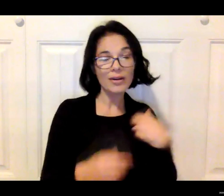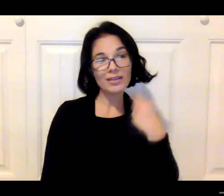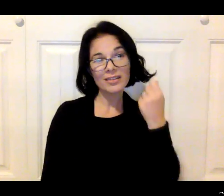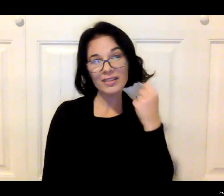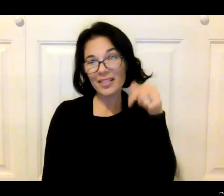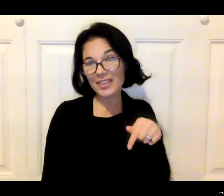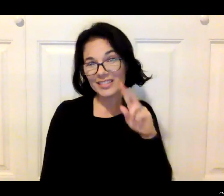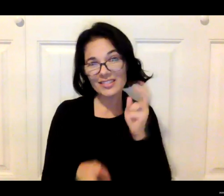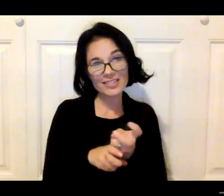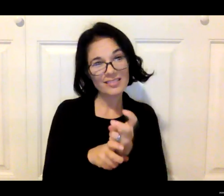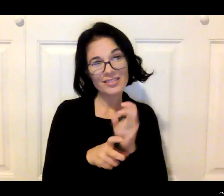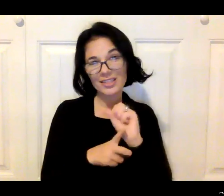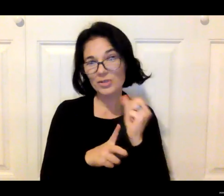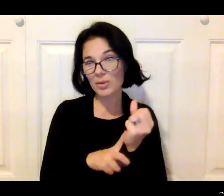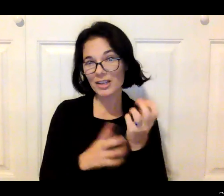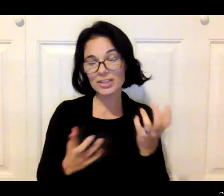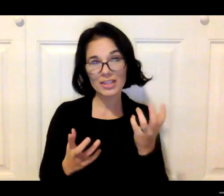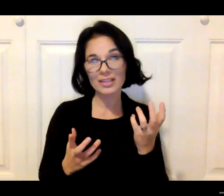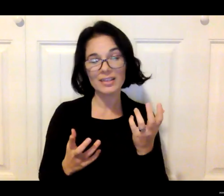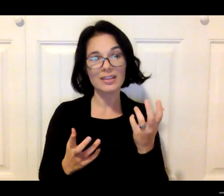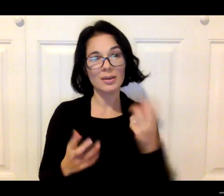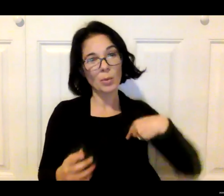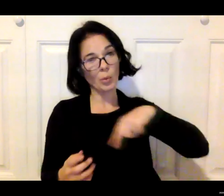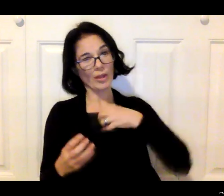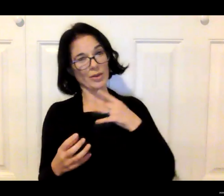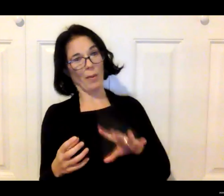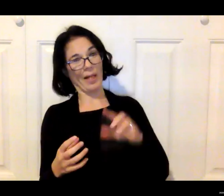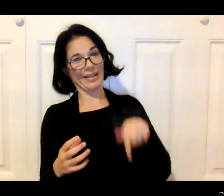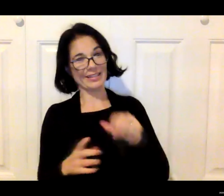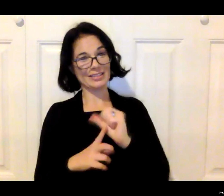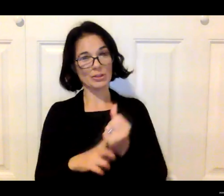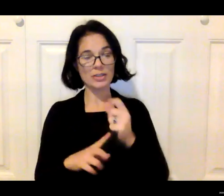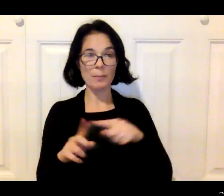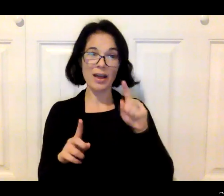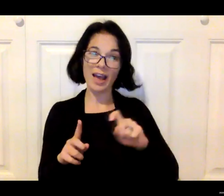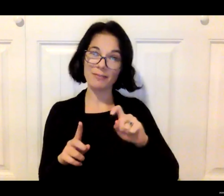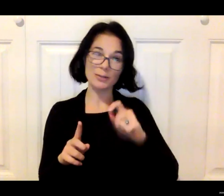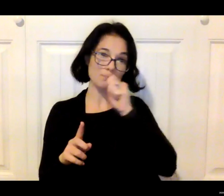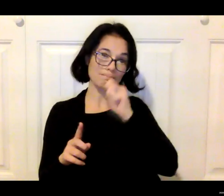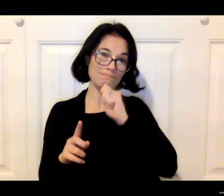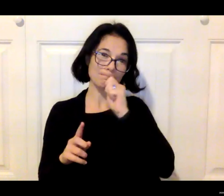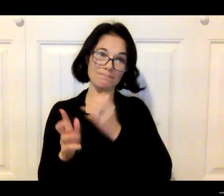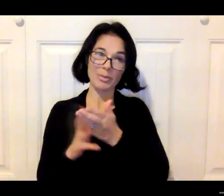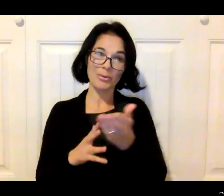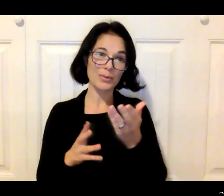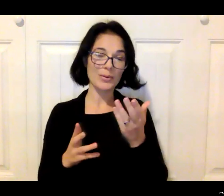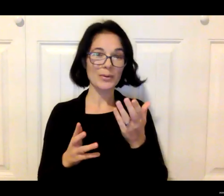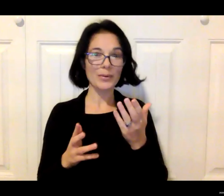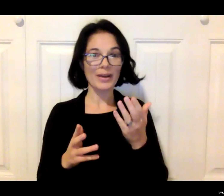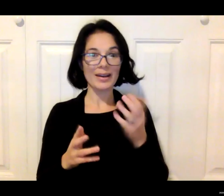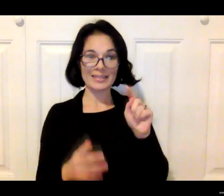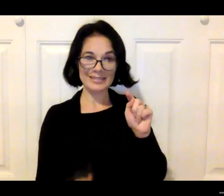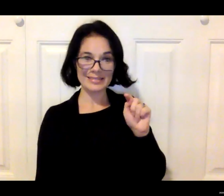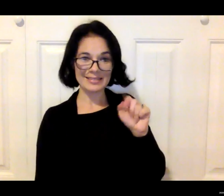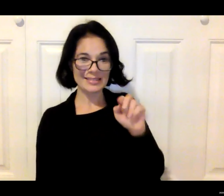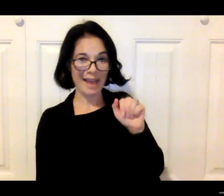something we got to do until we can get the vaccine widely available. Tana, I don't know if you have any suggestions. I know you've had this hard conversation